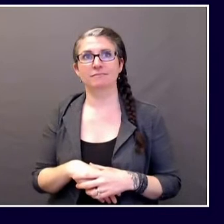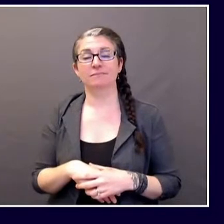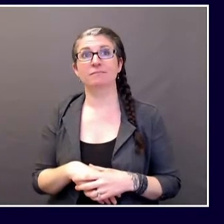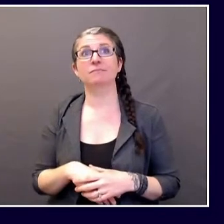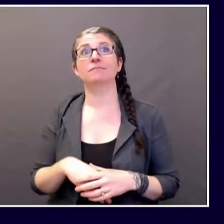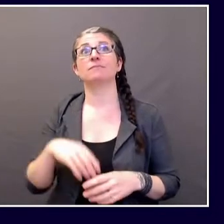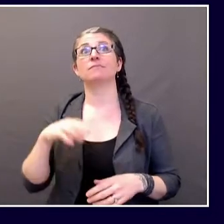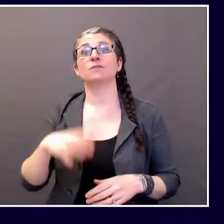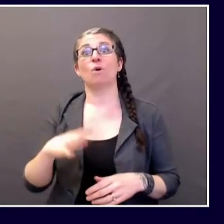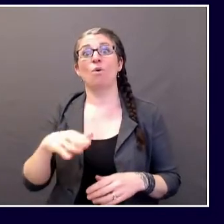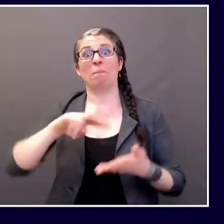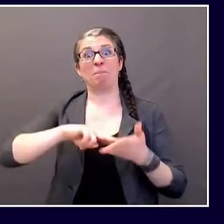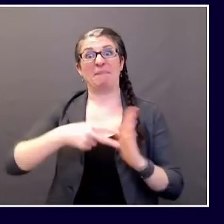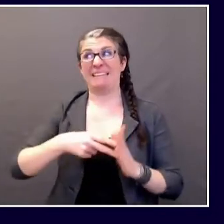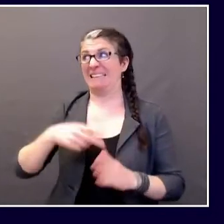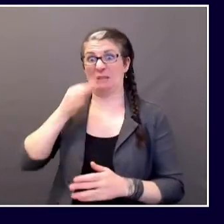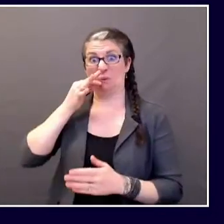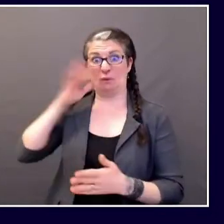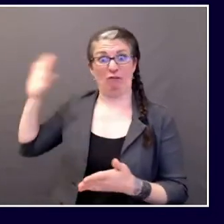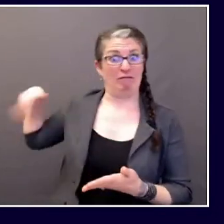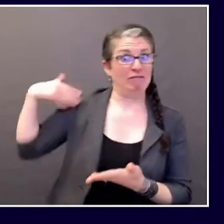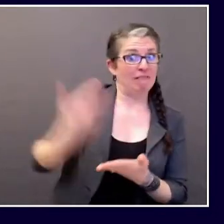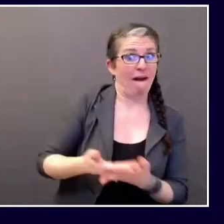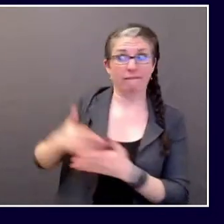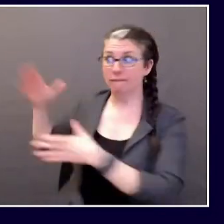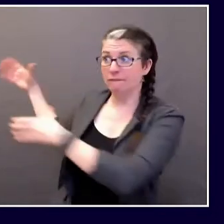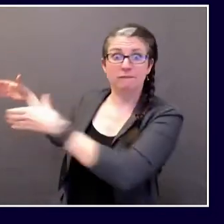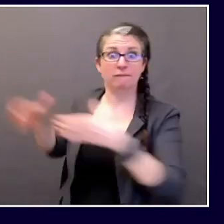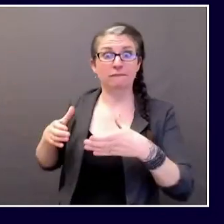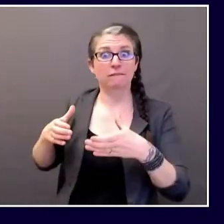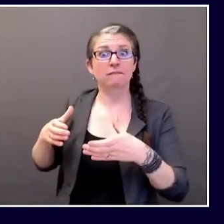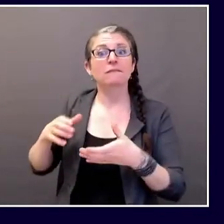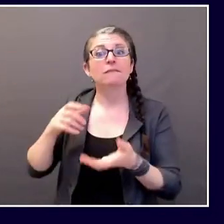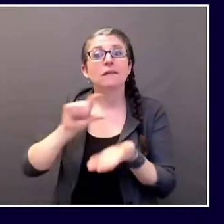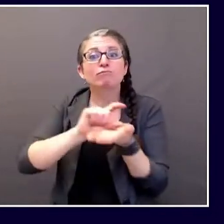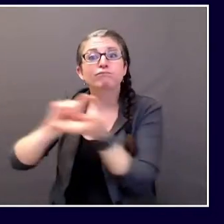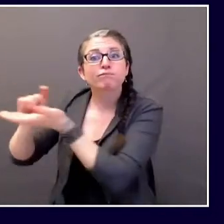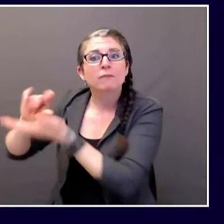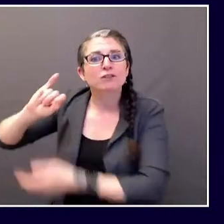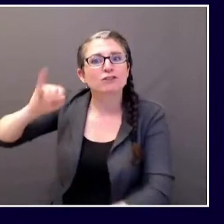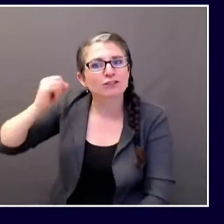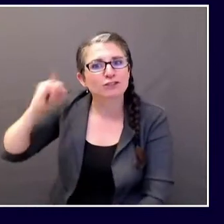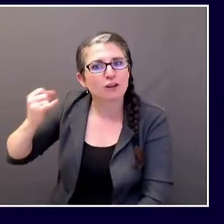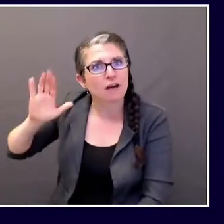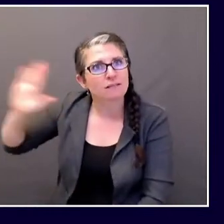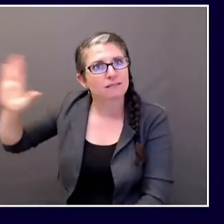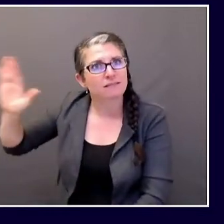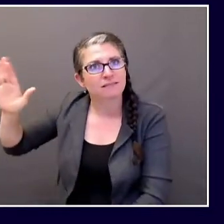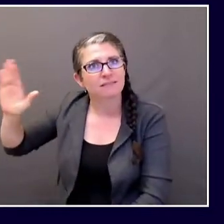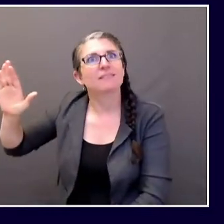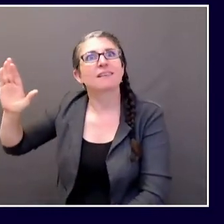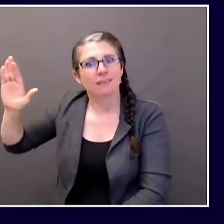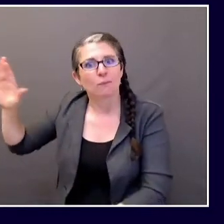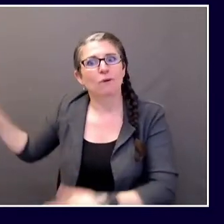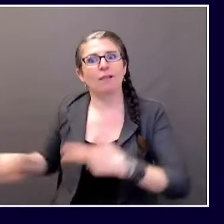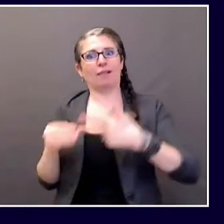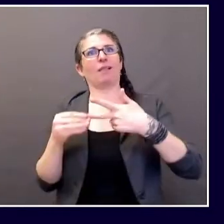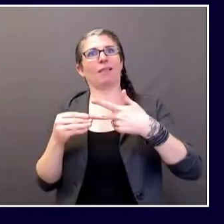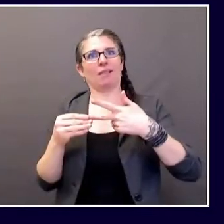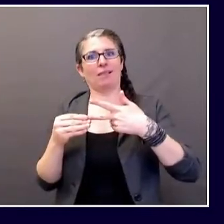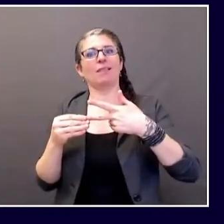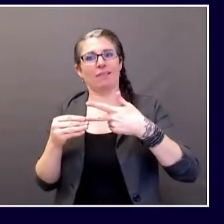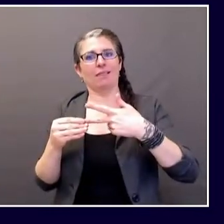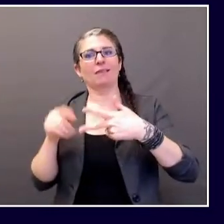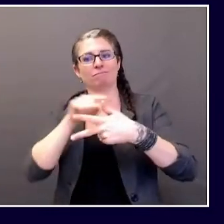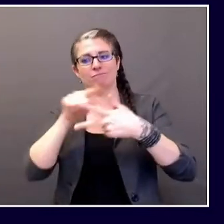more, the data-related piece. As the J&J vaccine is starting to be administered across the